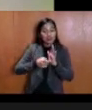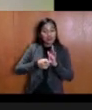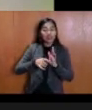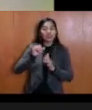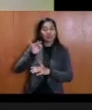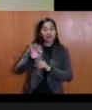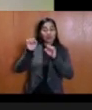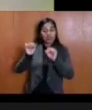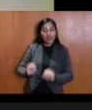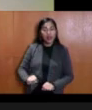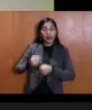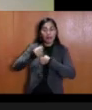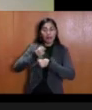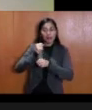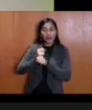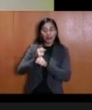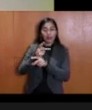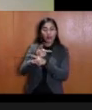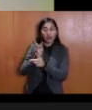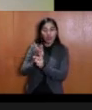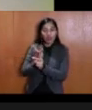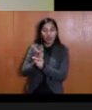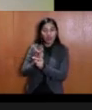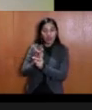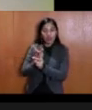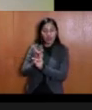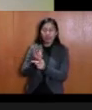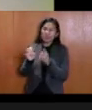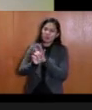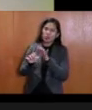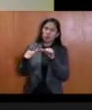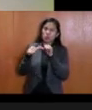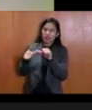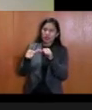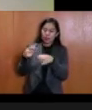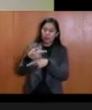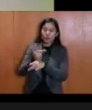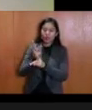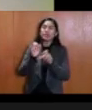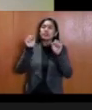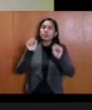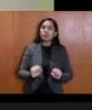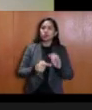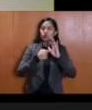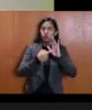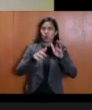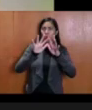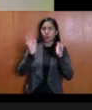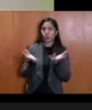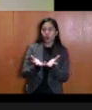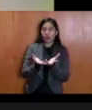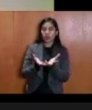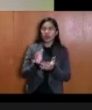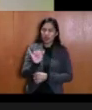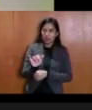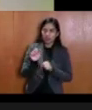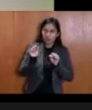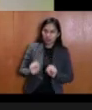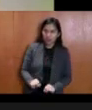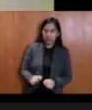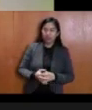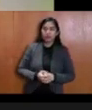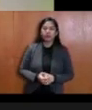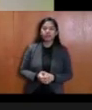say, products that would be sustainable products, then we can show it to the world. And then that's where our